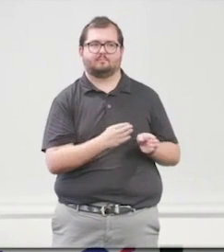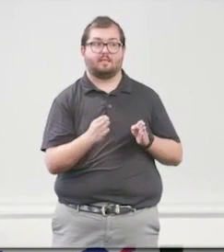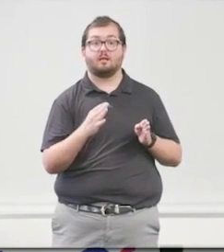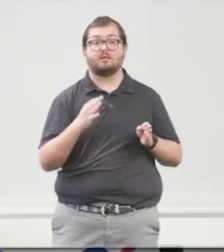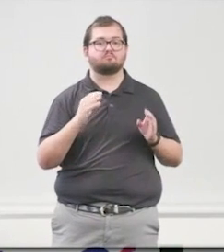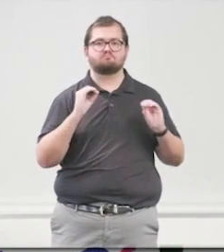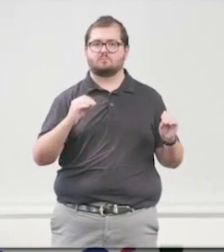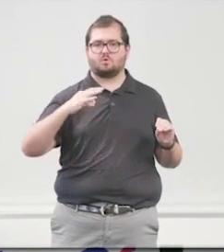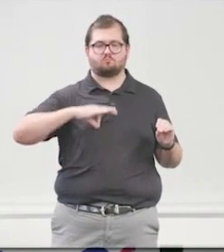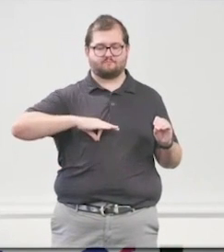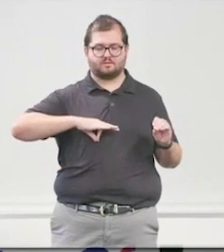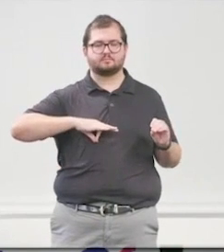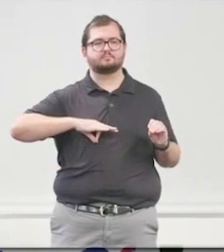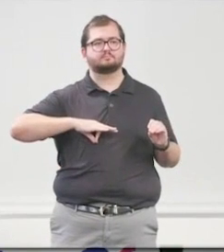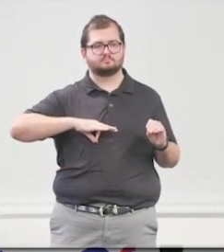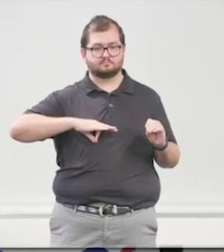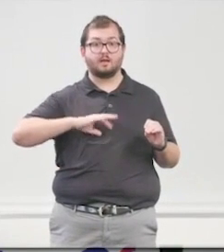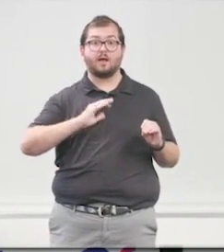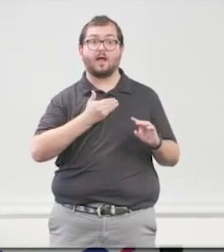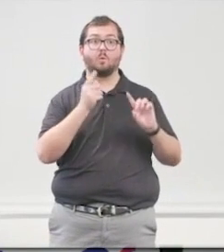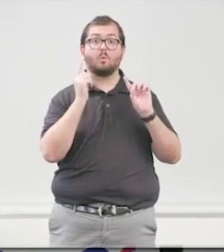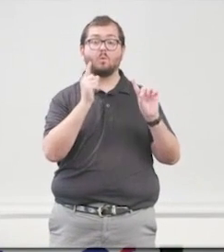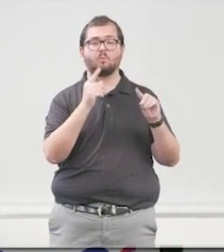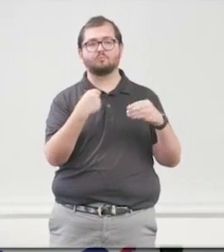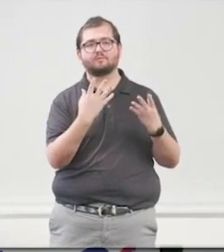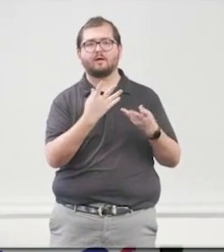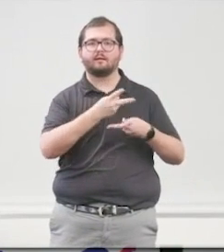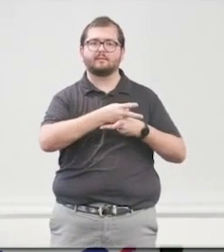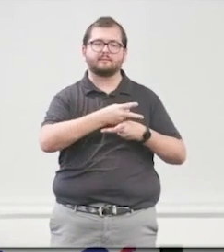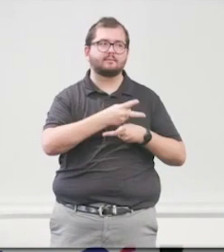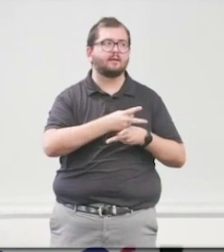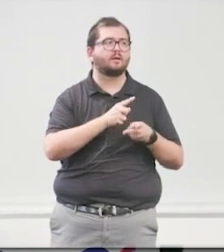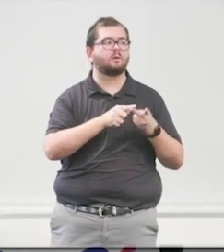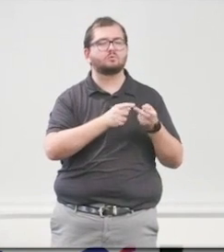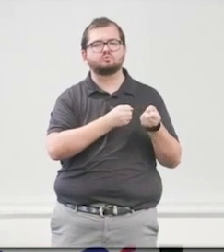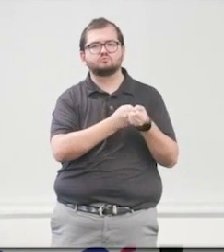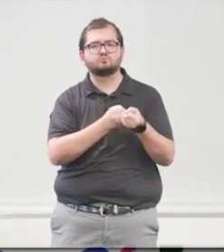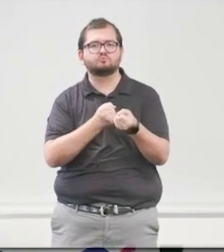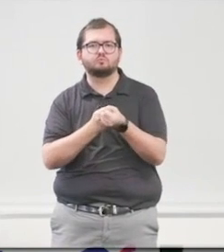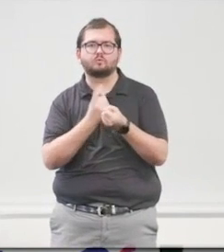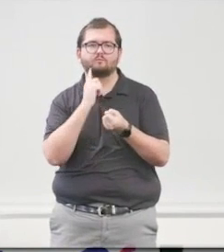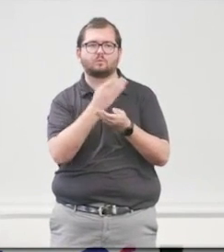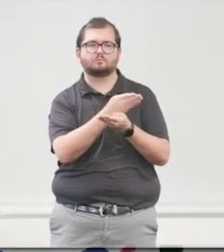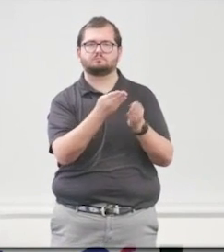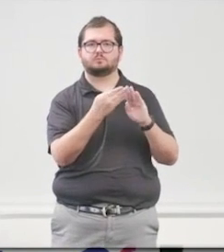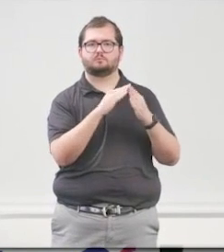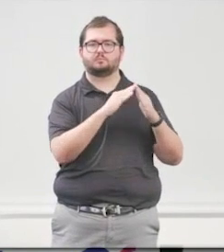nonprofit designed to provide care and support to individuals within the community at